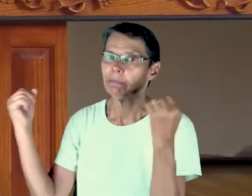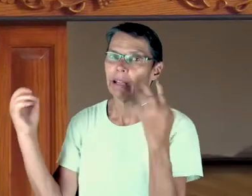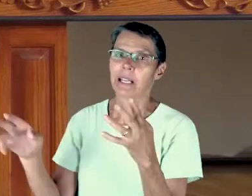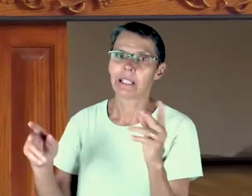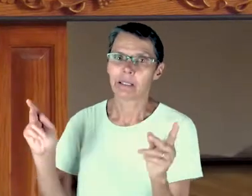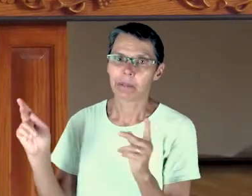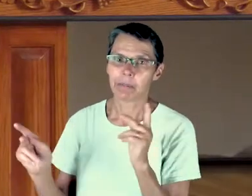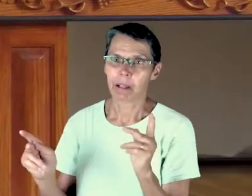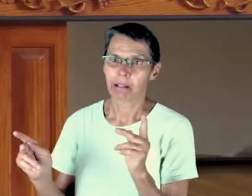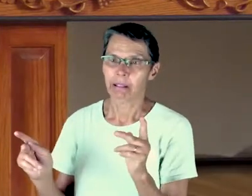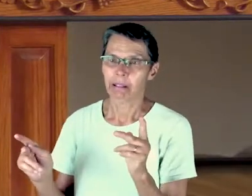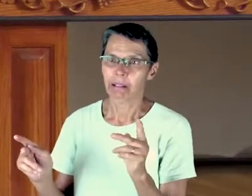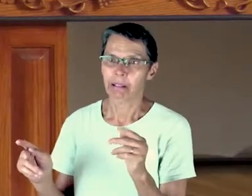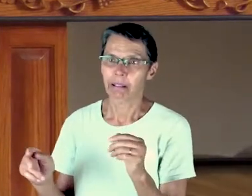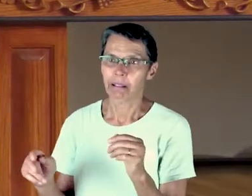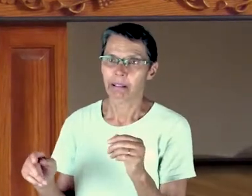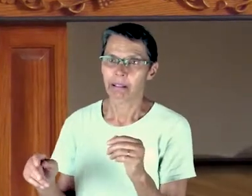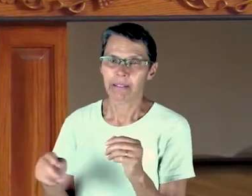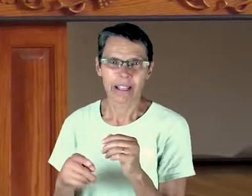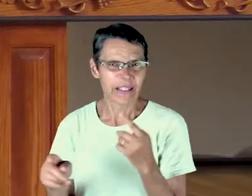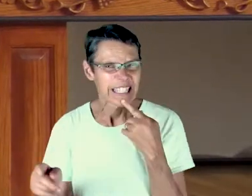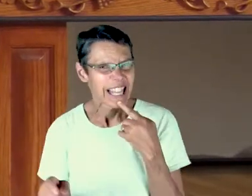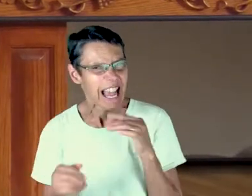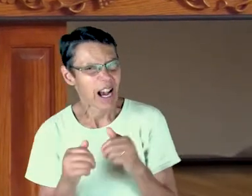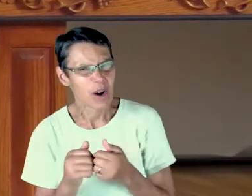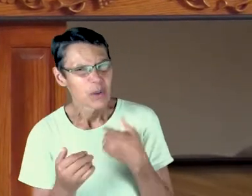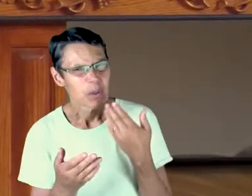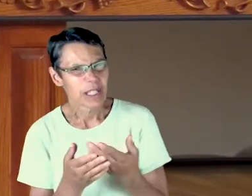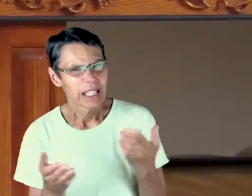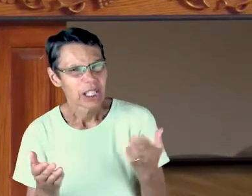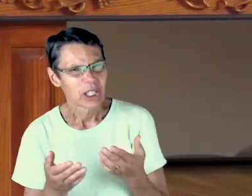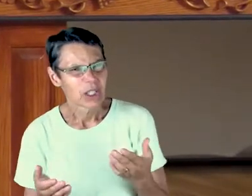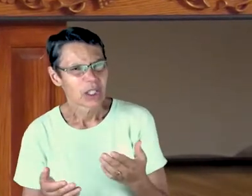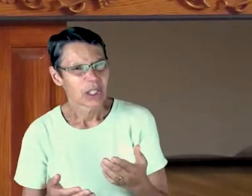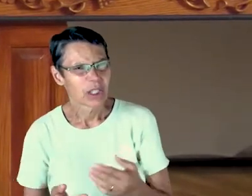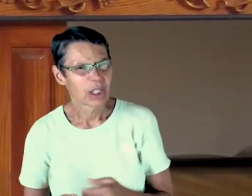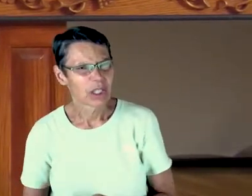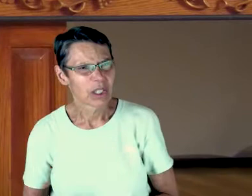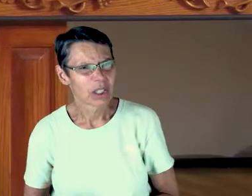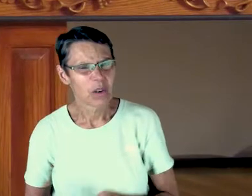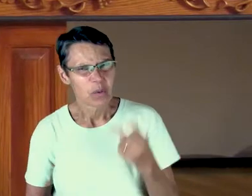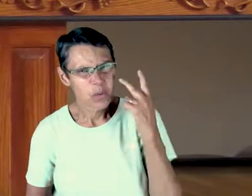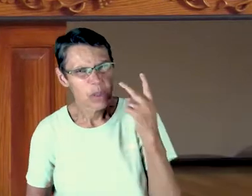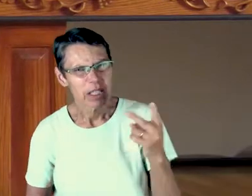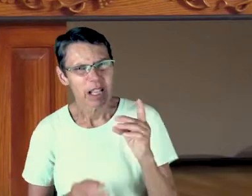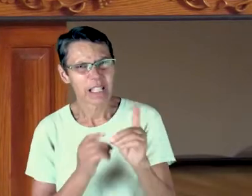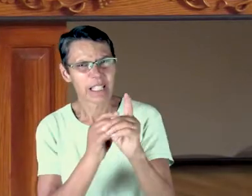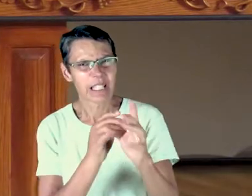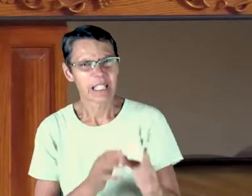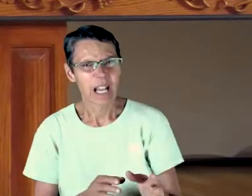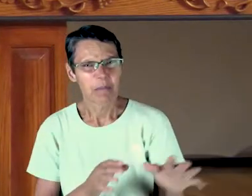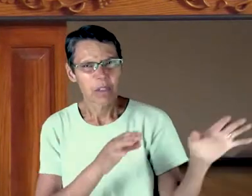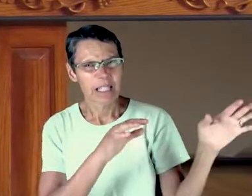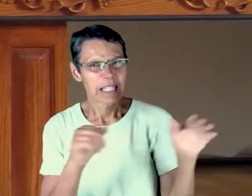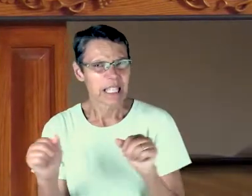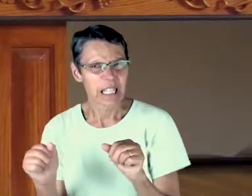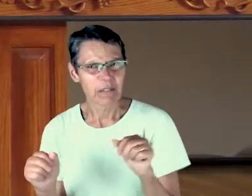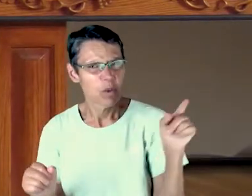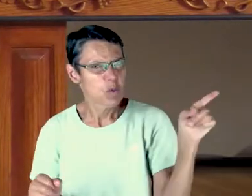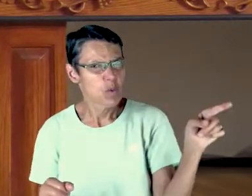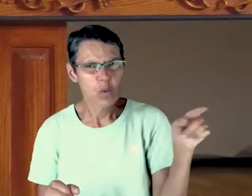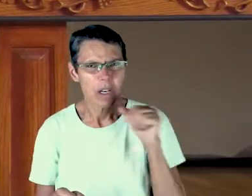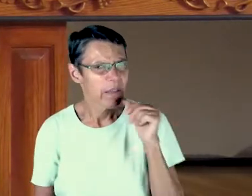Jesus, how did you get here? There aren't two boats, and we saw the disciples leave the shoreline without you.